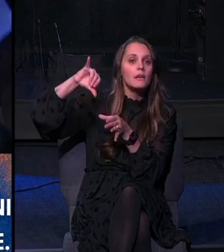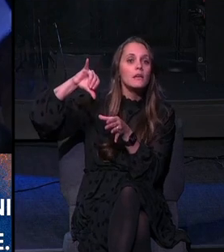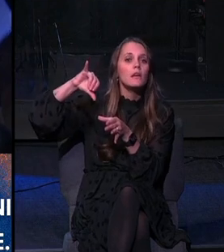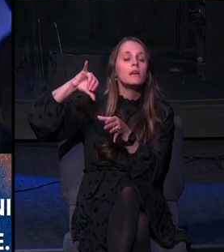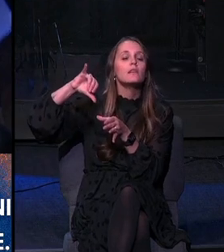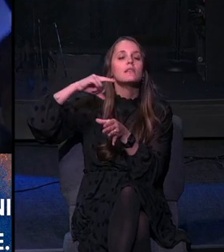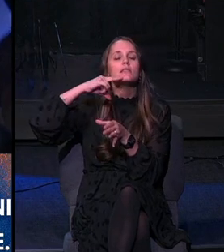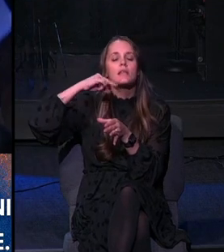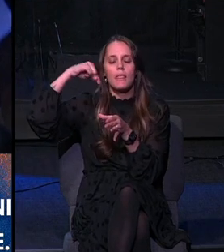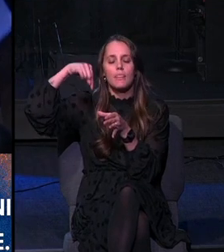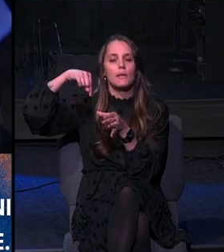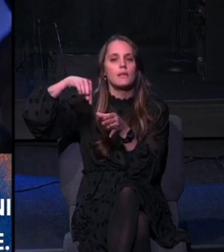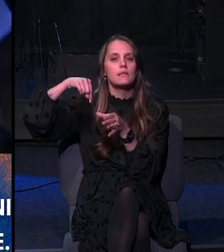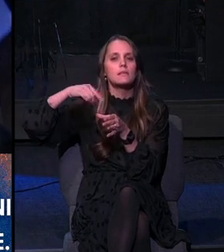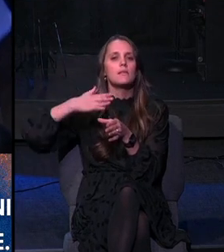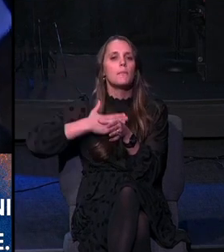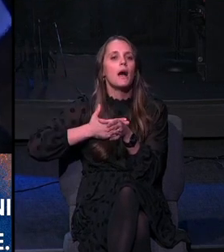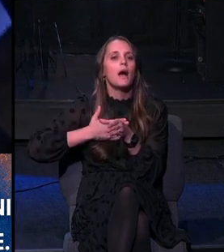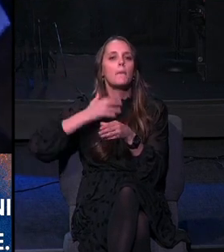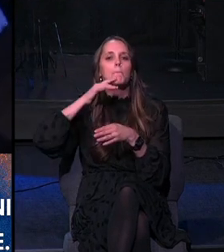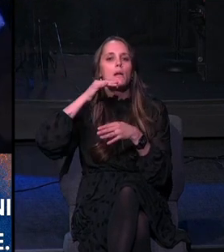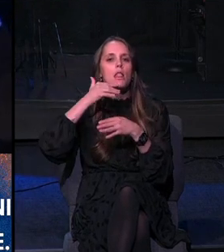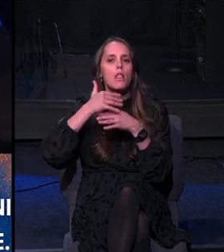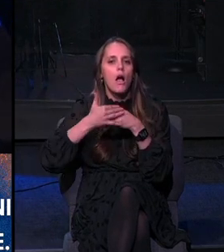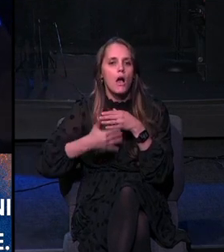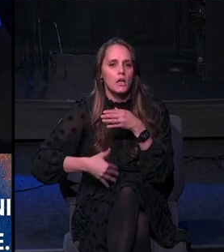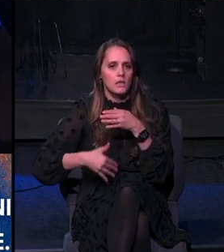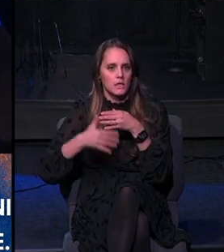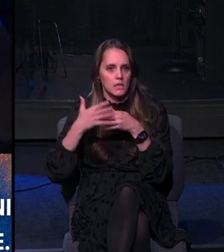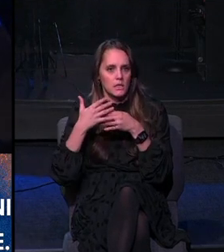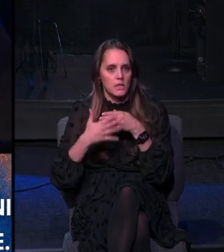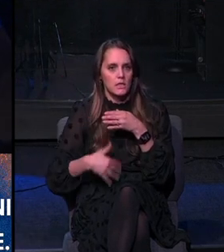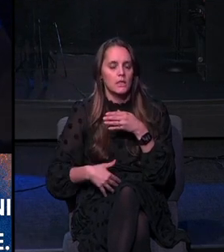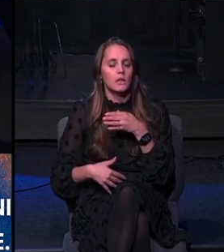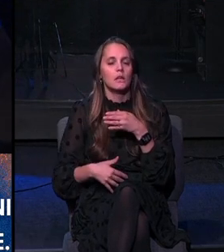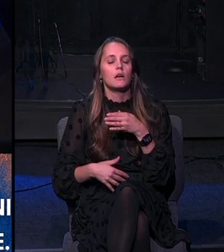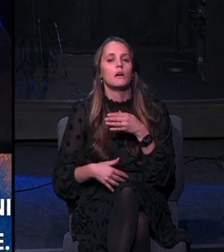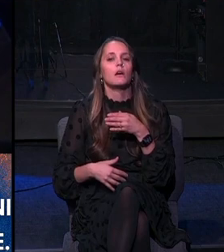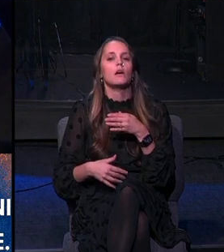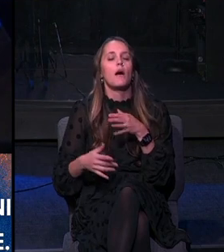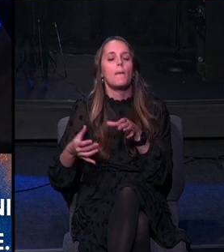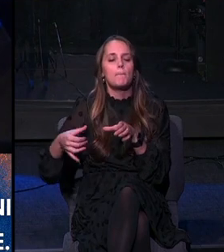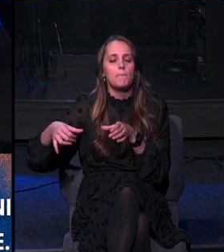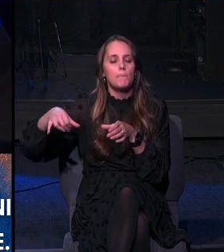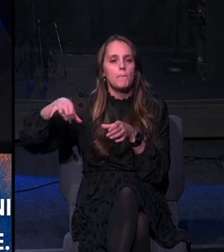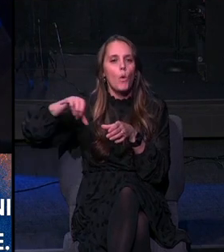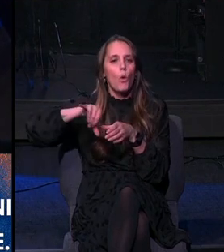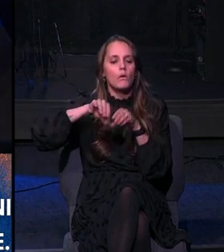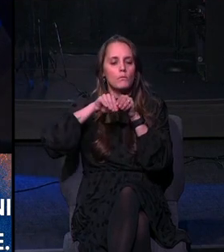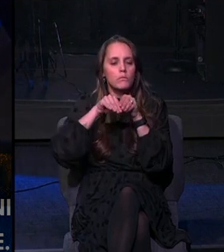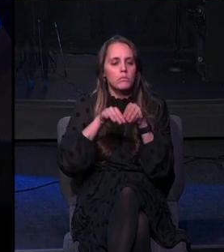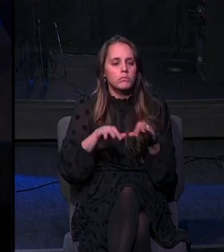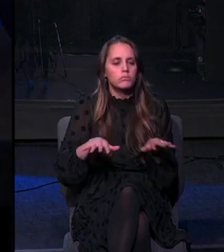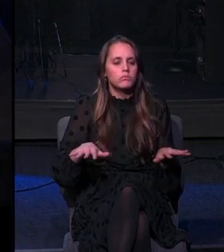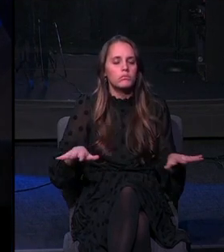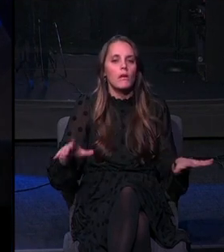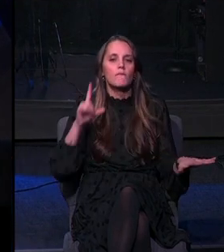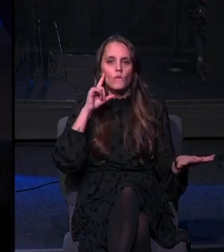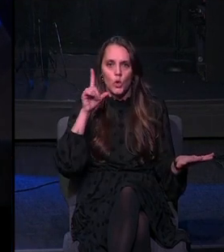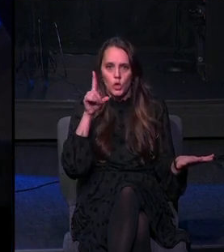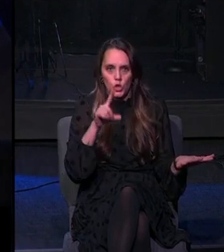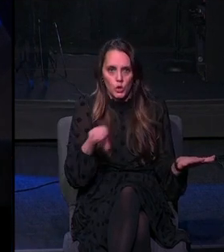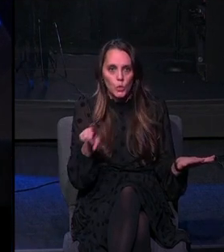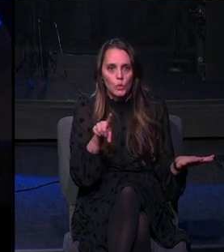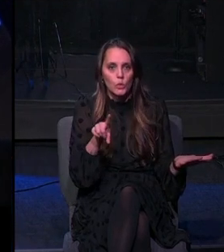this is my blood, which has been poured out for you. It's a